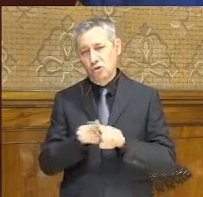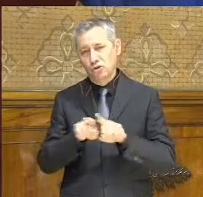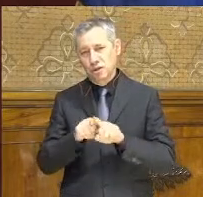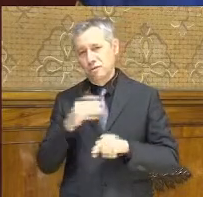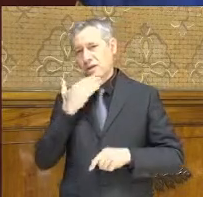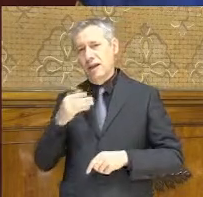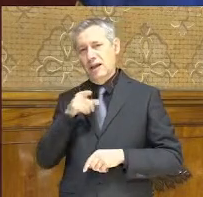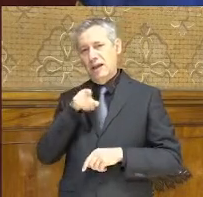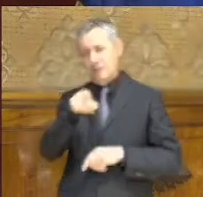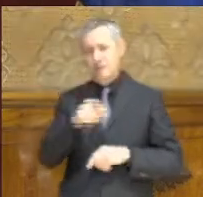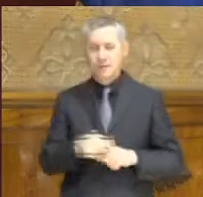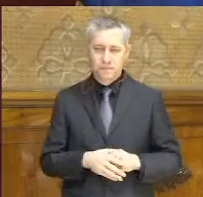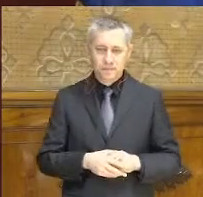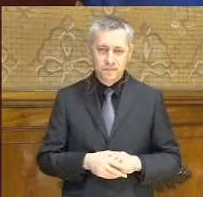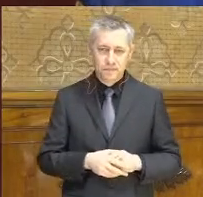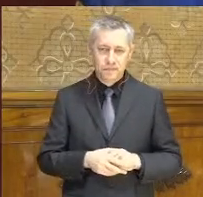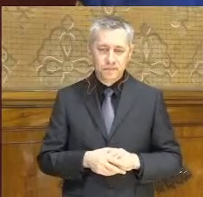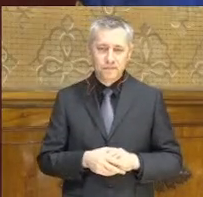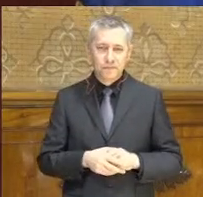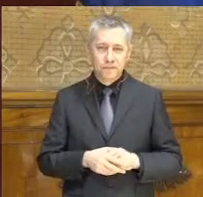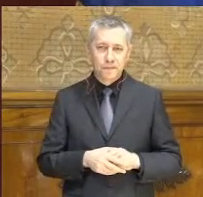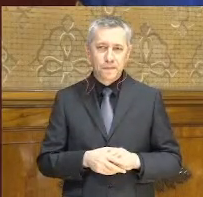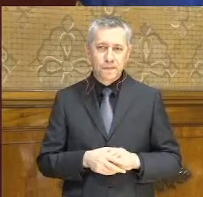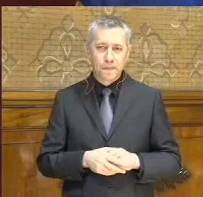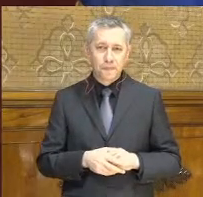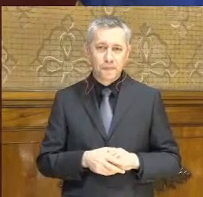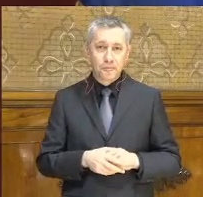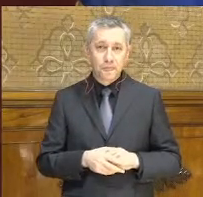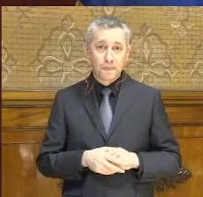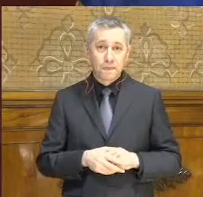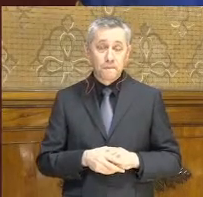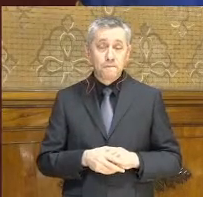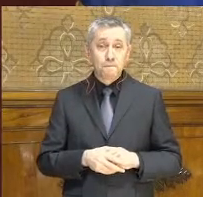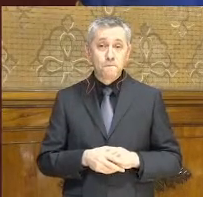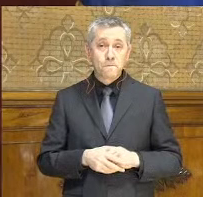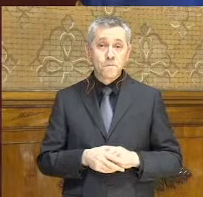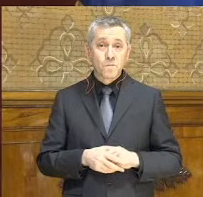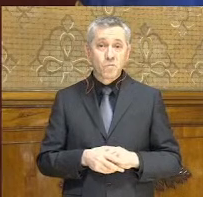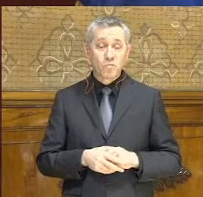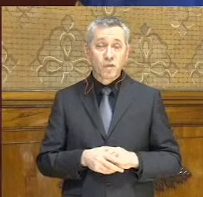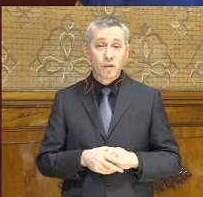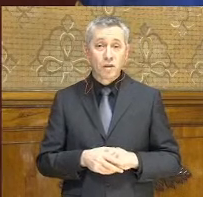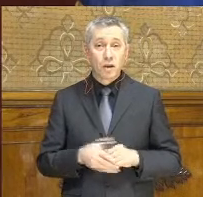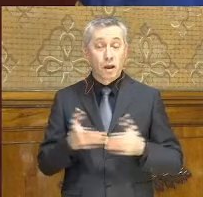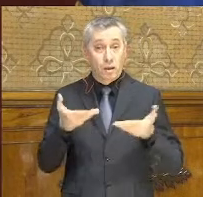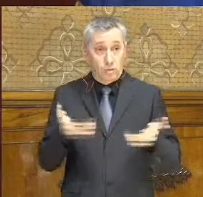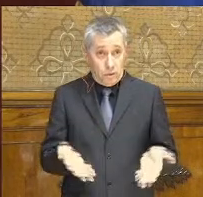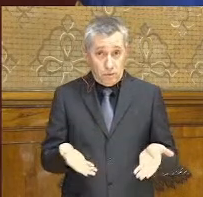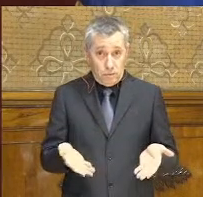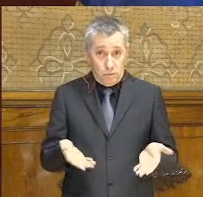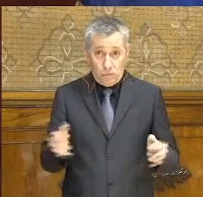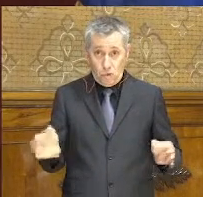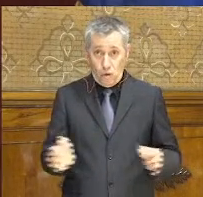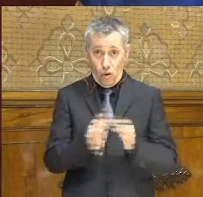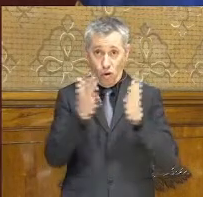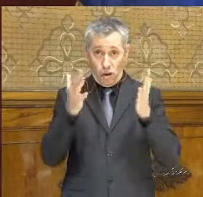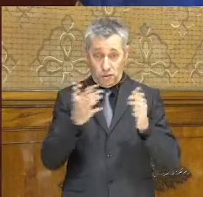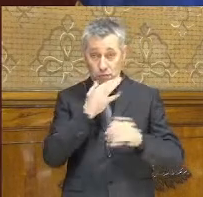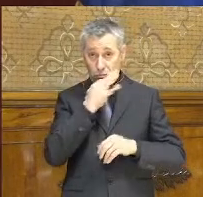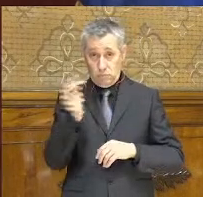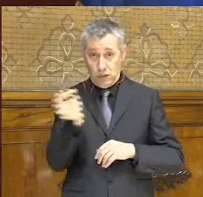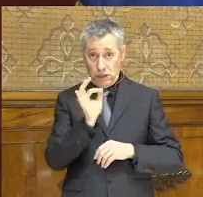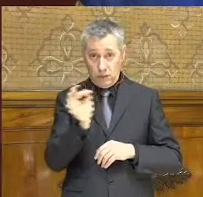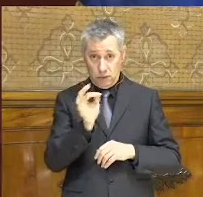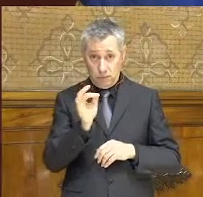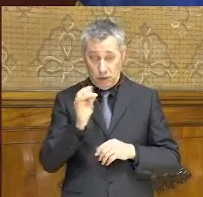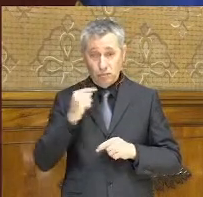Now, this is a university, of course, which has a great humanistic tradition. As I